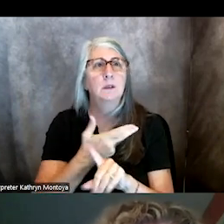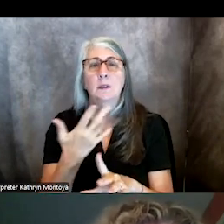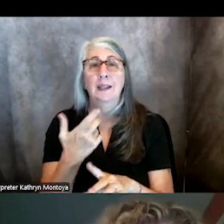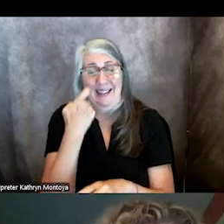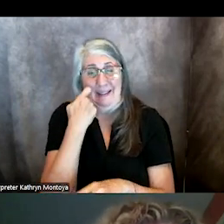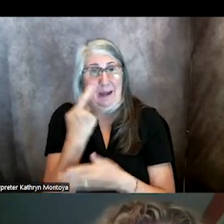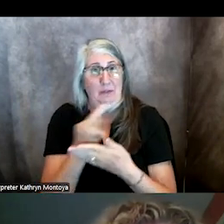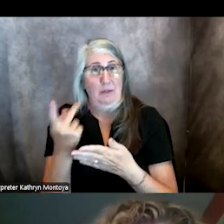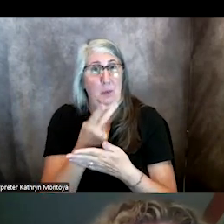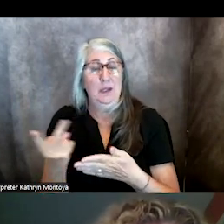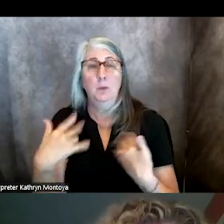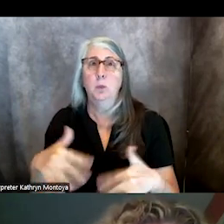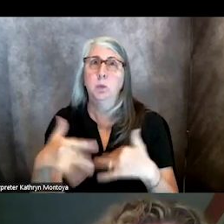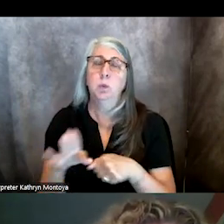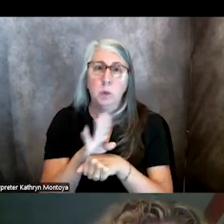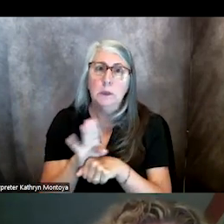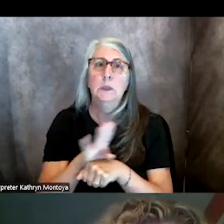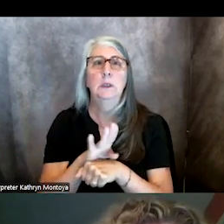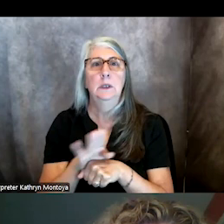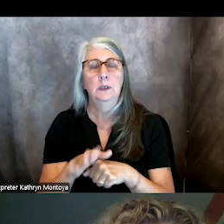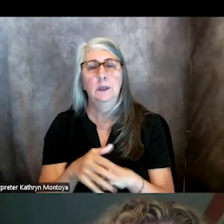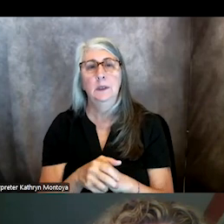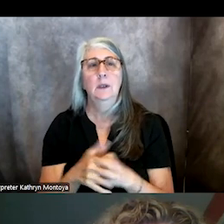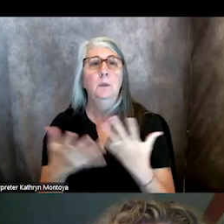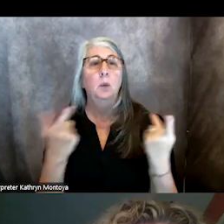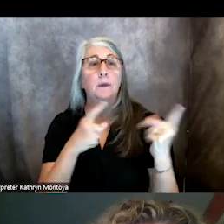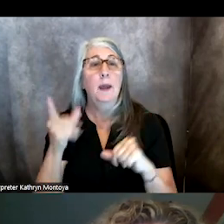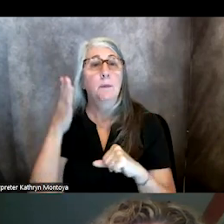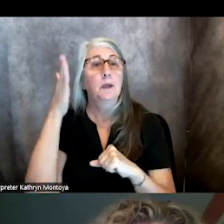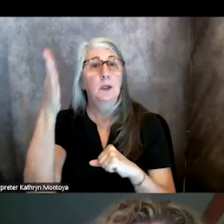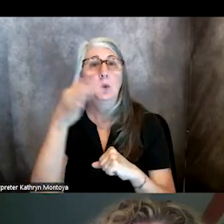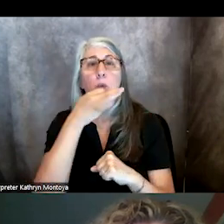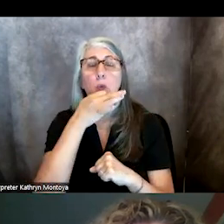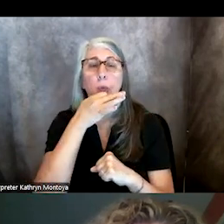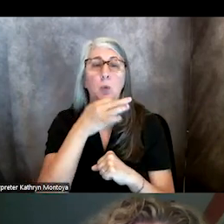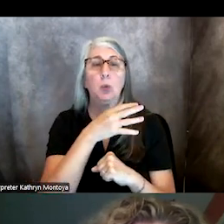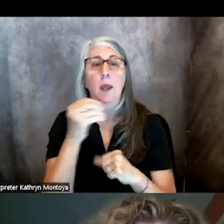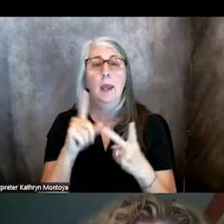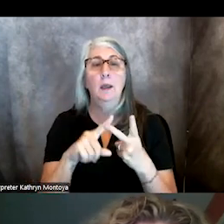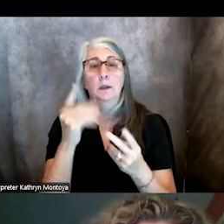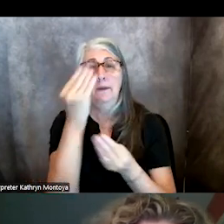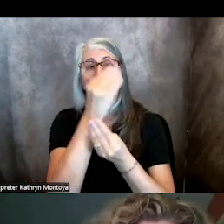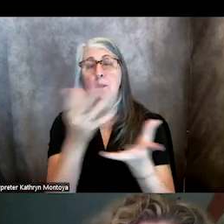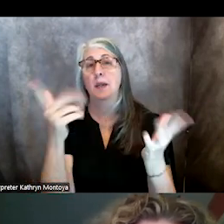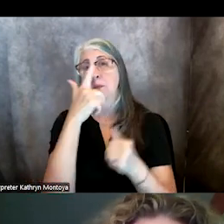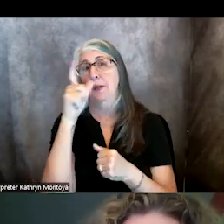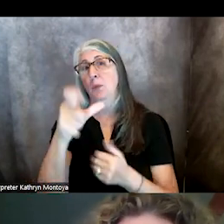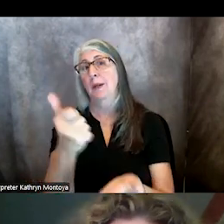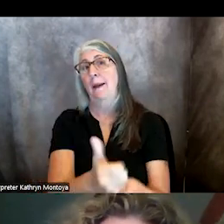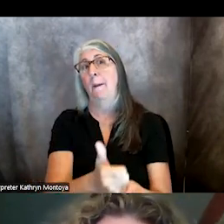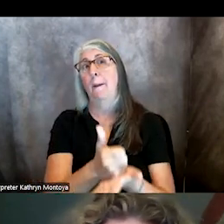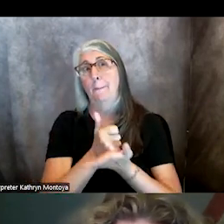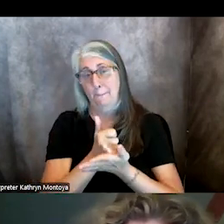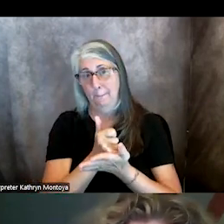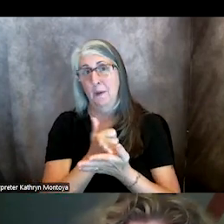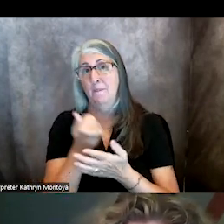weeks, but wanting to share a couple of events that are coming up soon, as well as give you some information because we do need your help